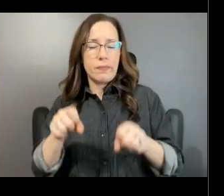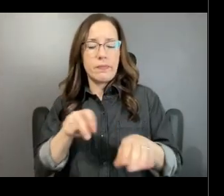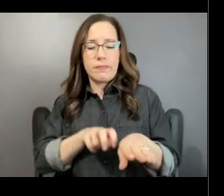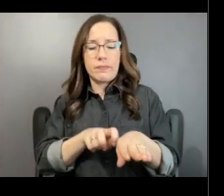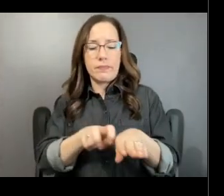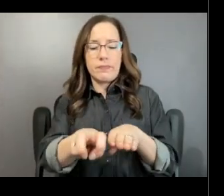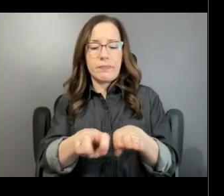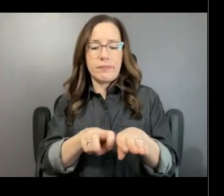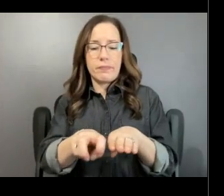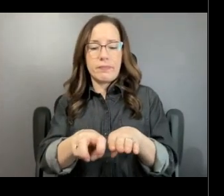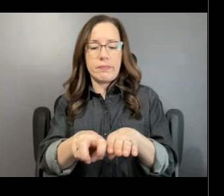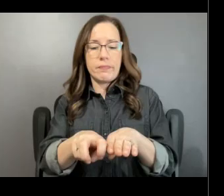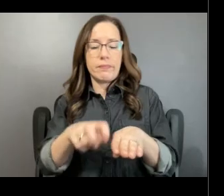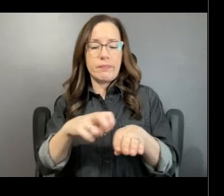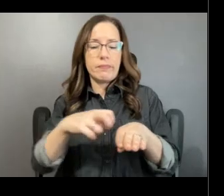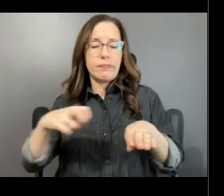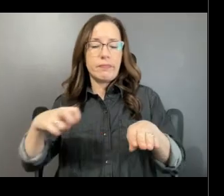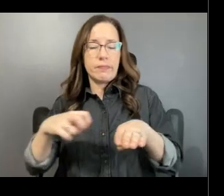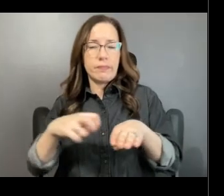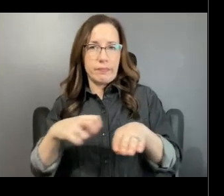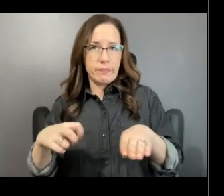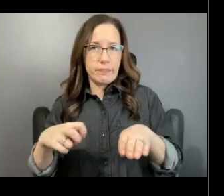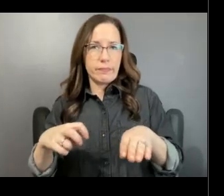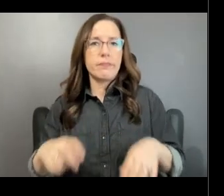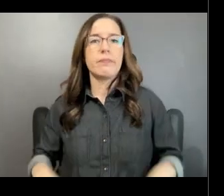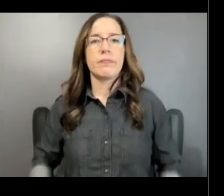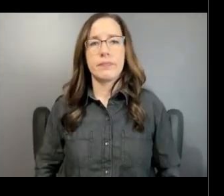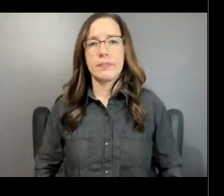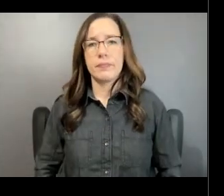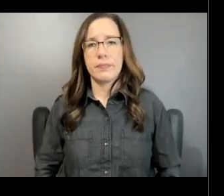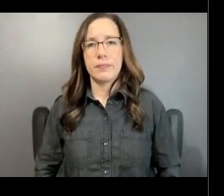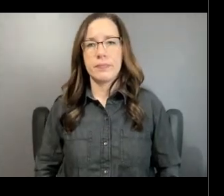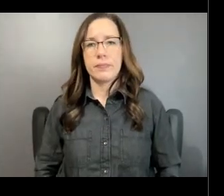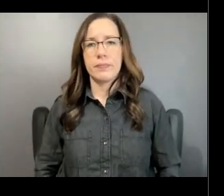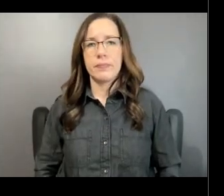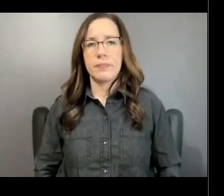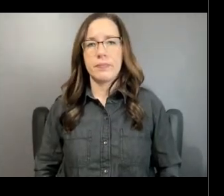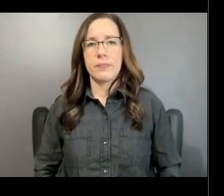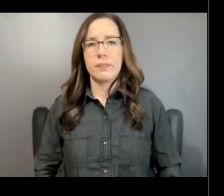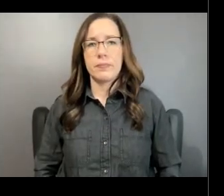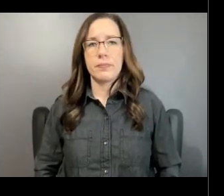the appliance or fixture at the base of the U.